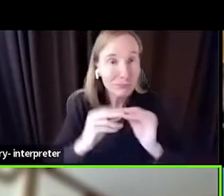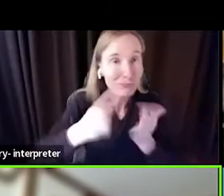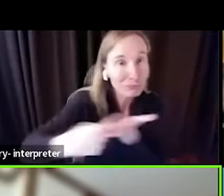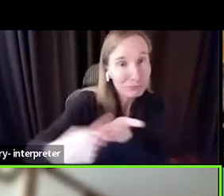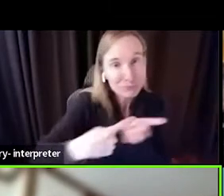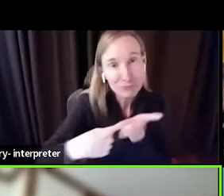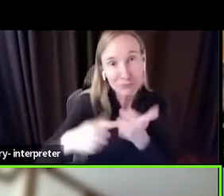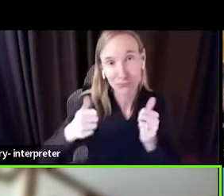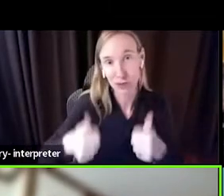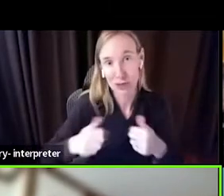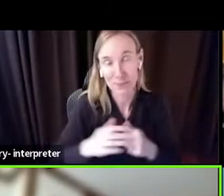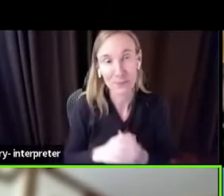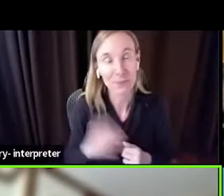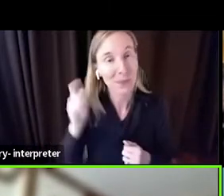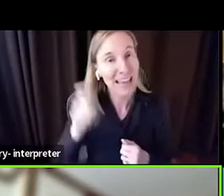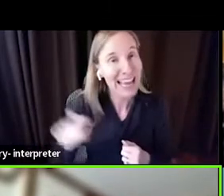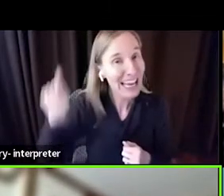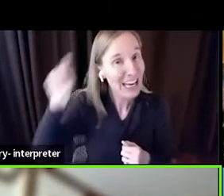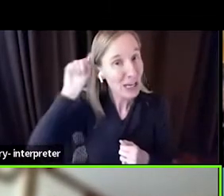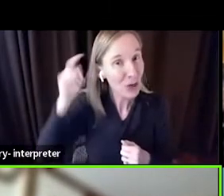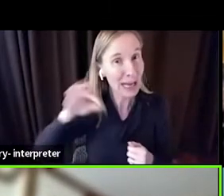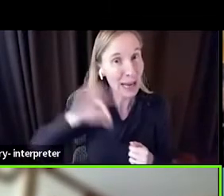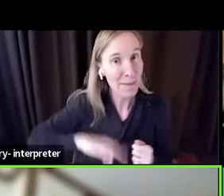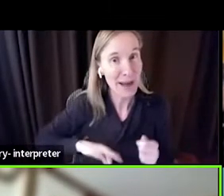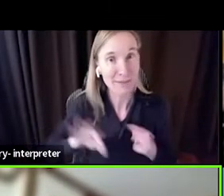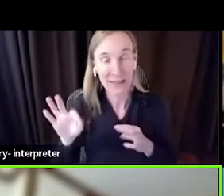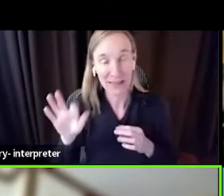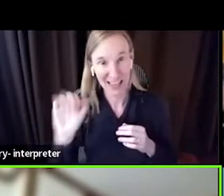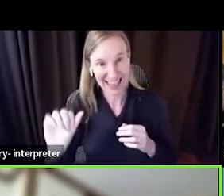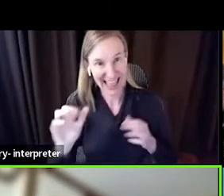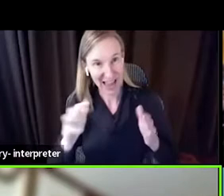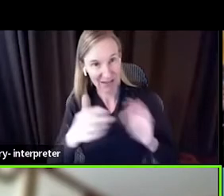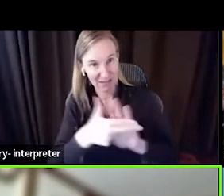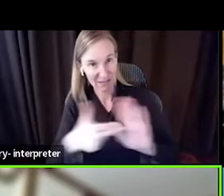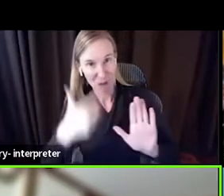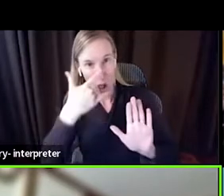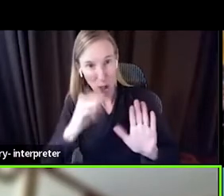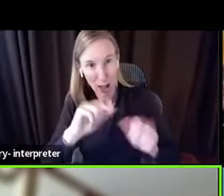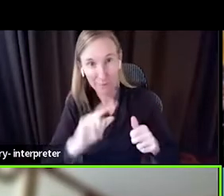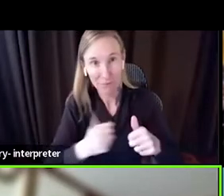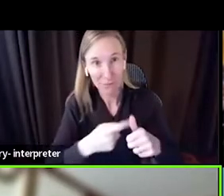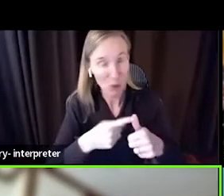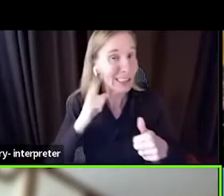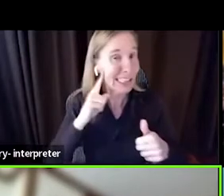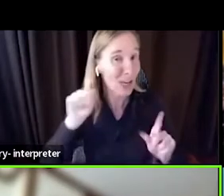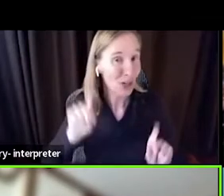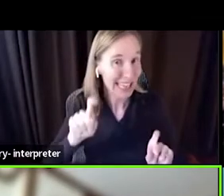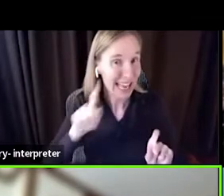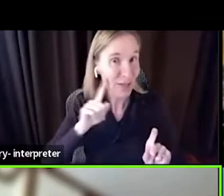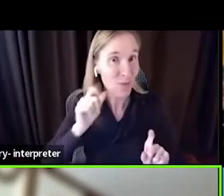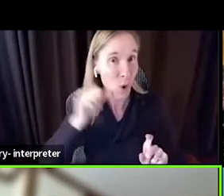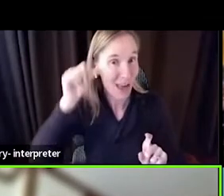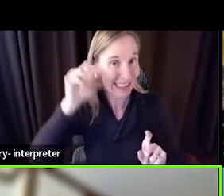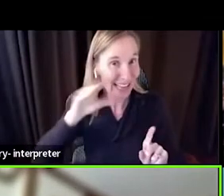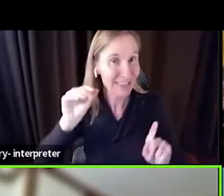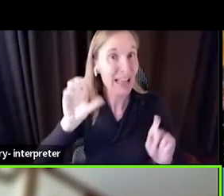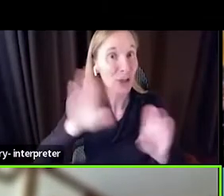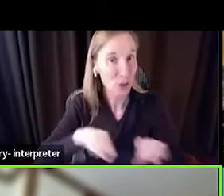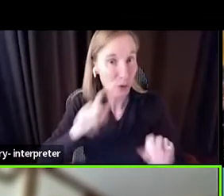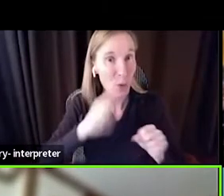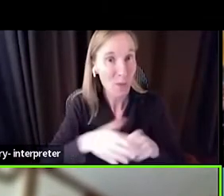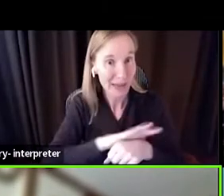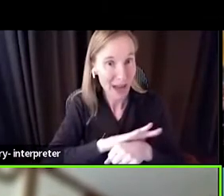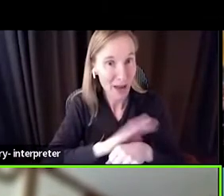The hearing aid benefit description would cover an annual hearing exam for adults and children based on